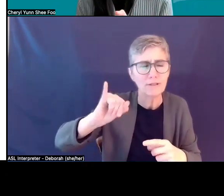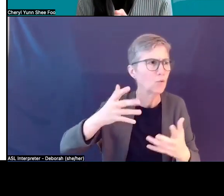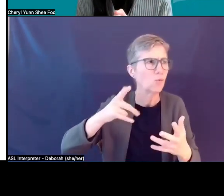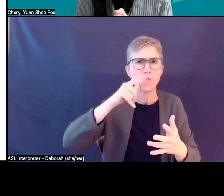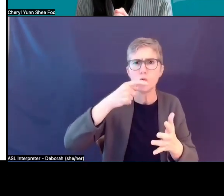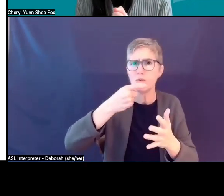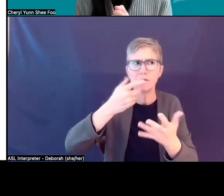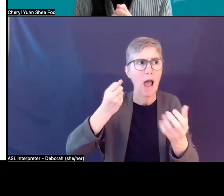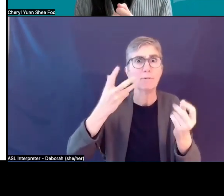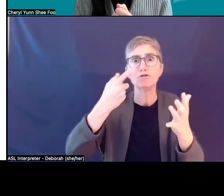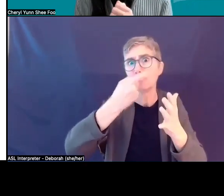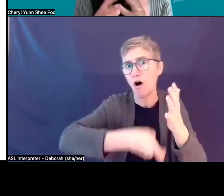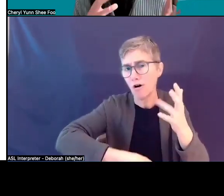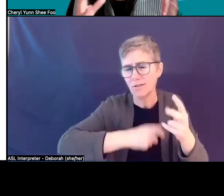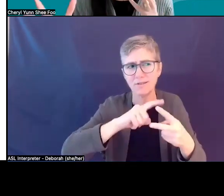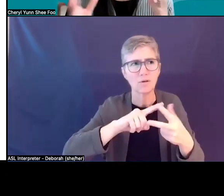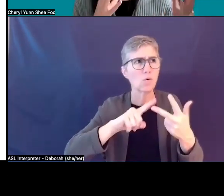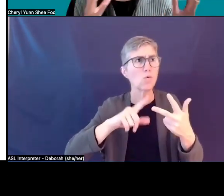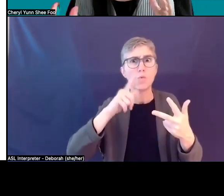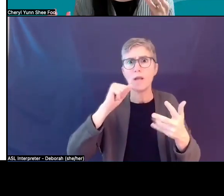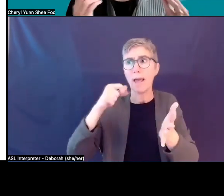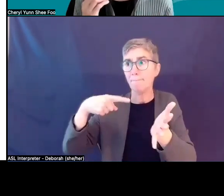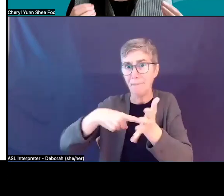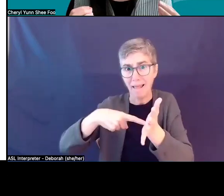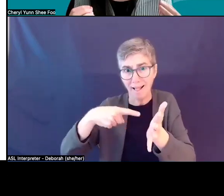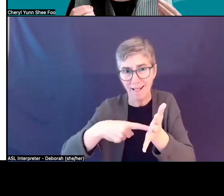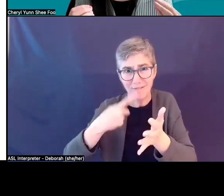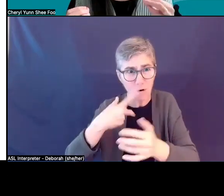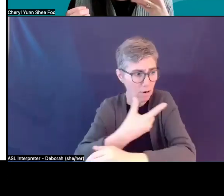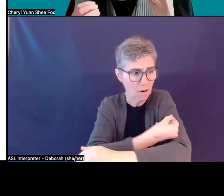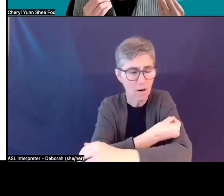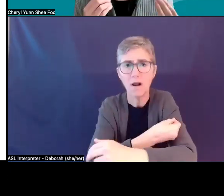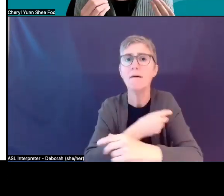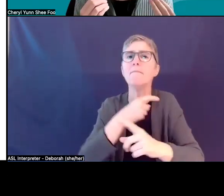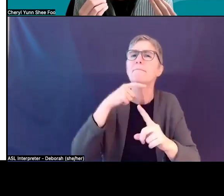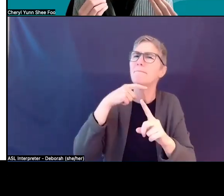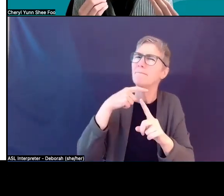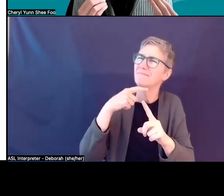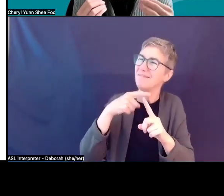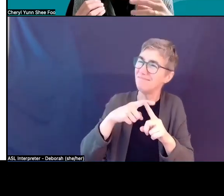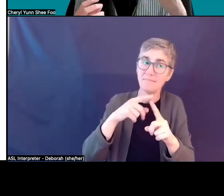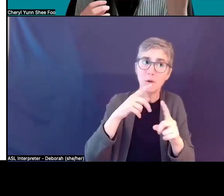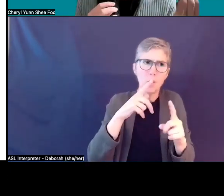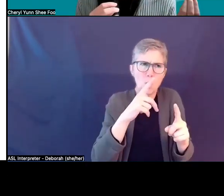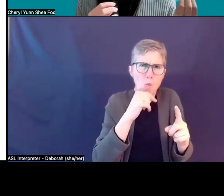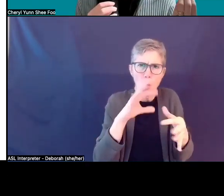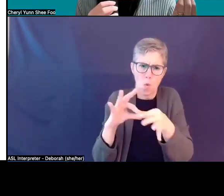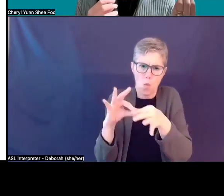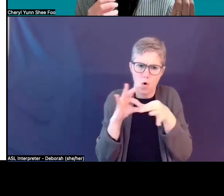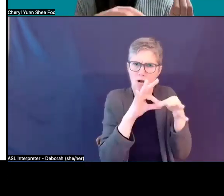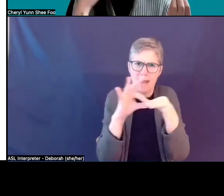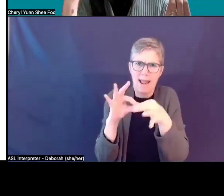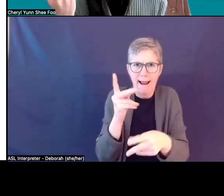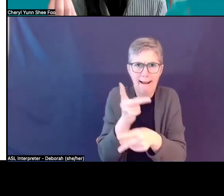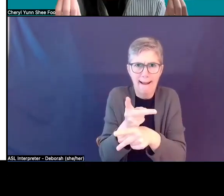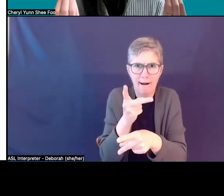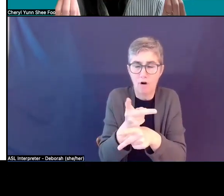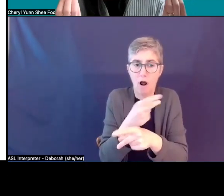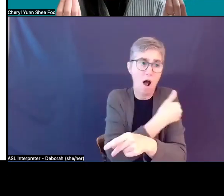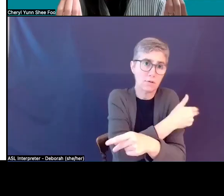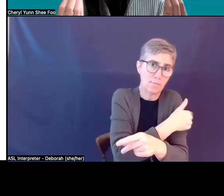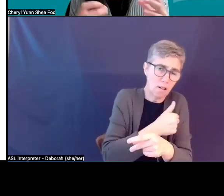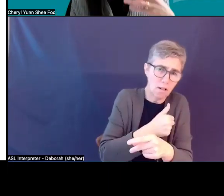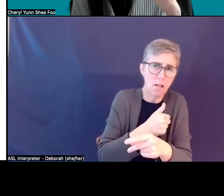administering the injection, as well as fragmented care coordination, especially from hospital to outpatient